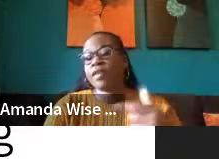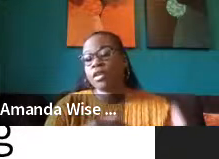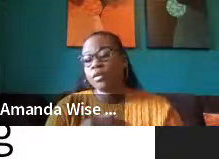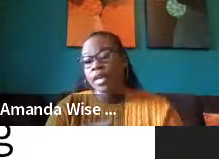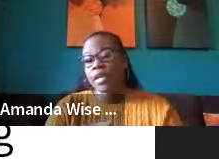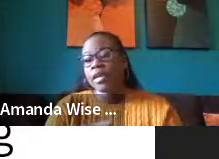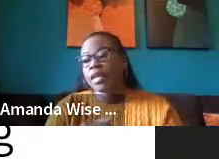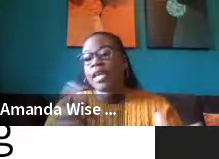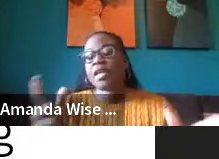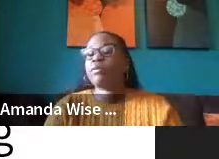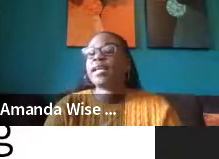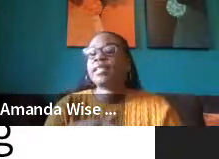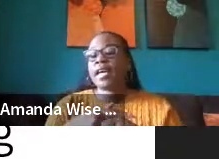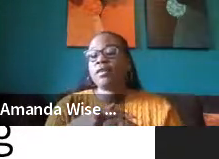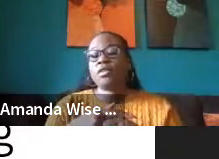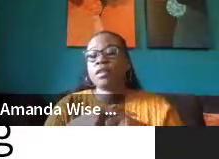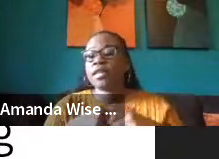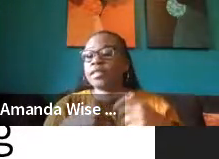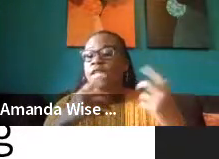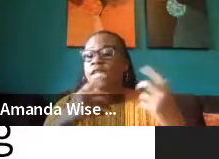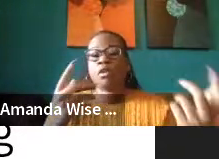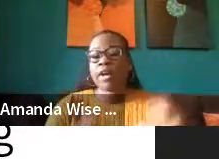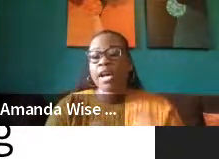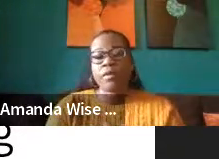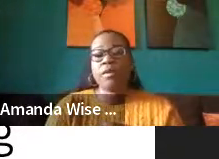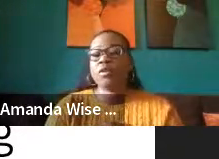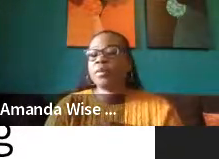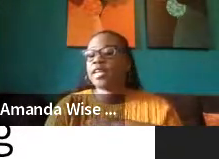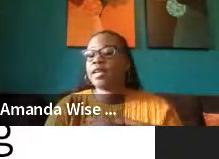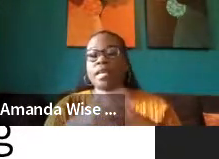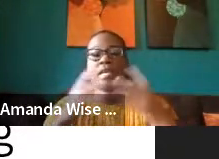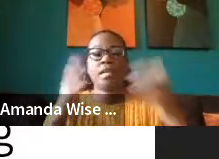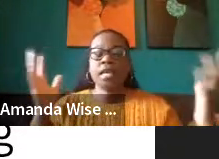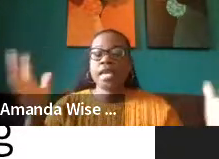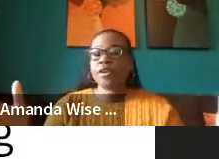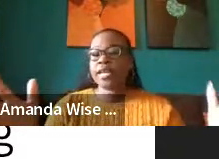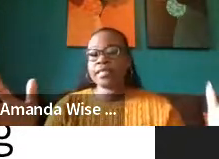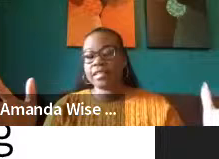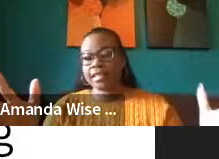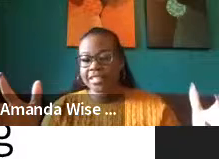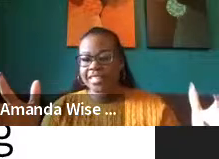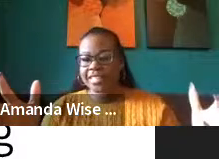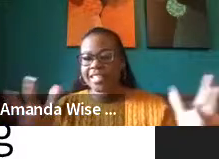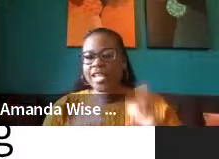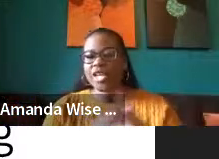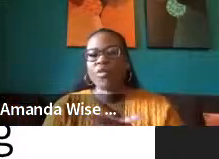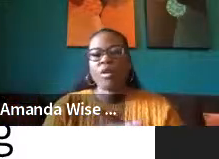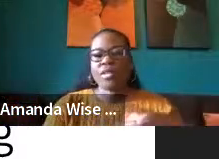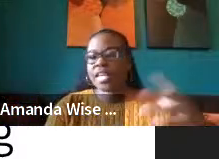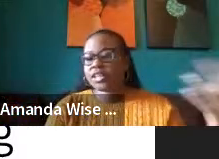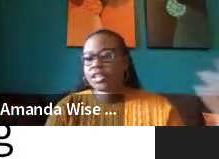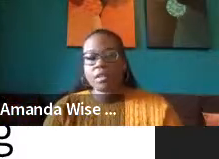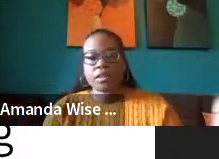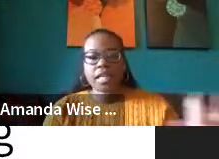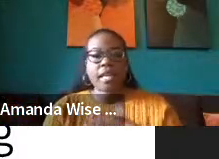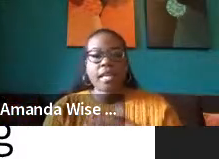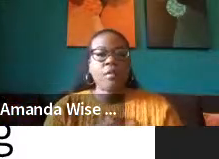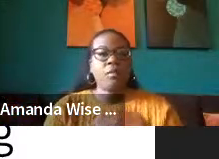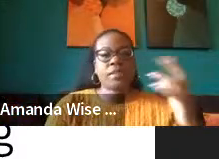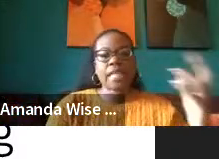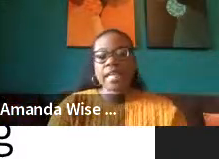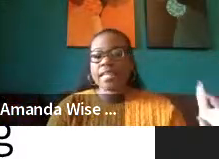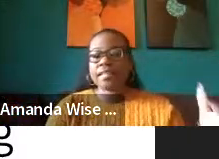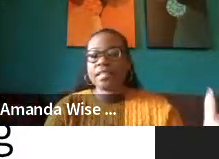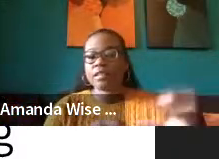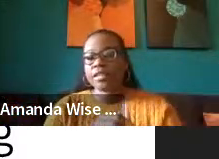much traffic you get, they can price gouge. So let's say you go viral and you become like an internet sensation. Well, the next year they'll say, hey,